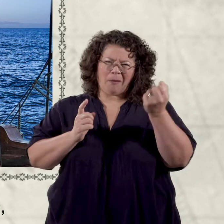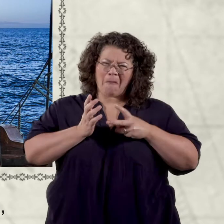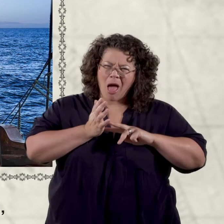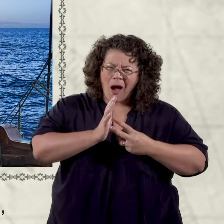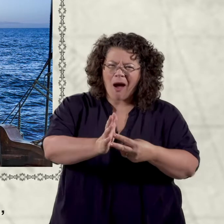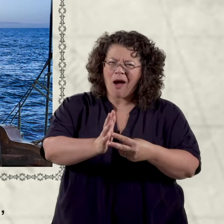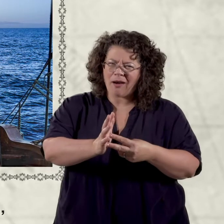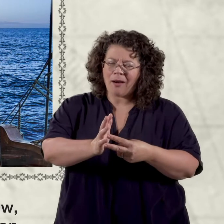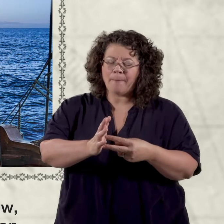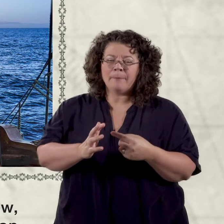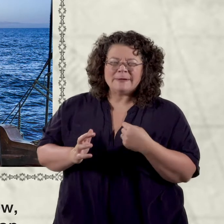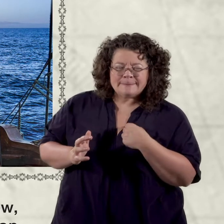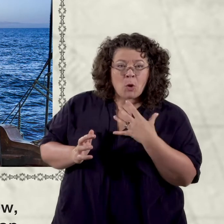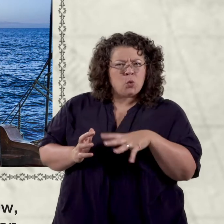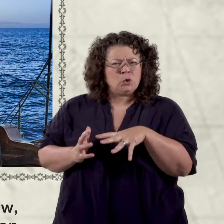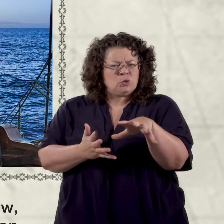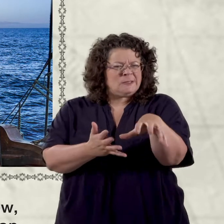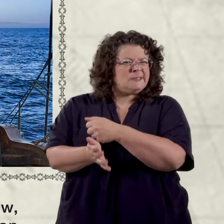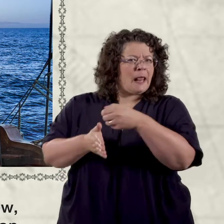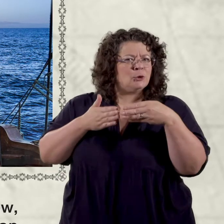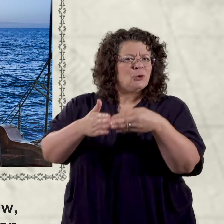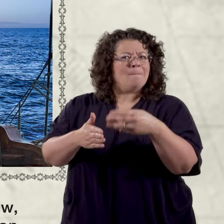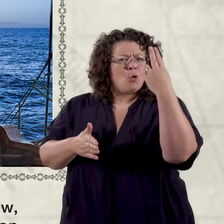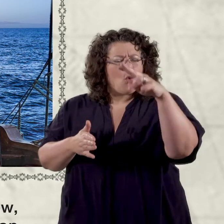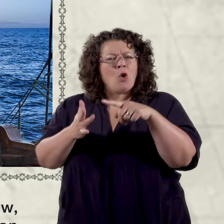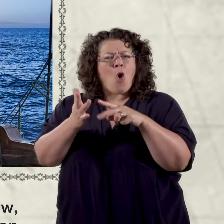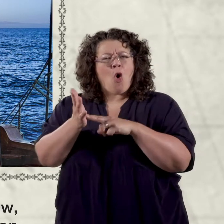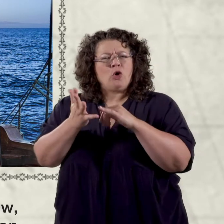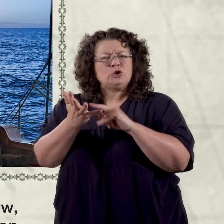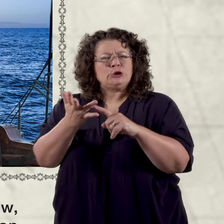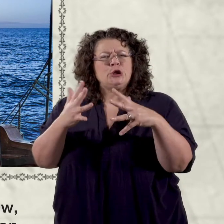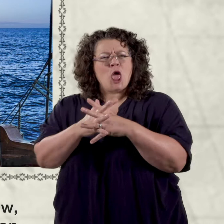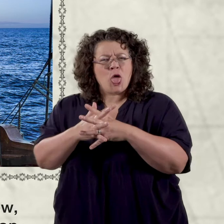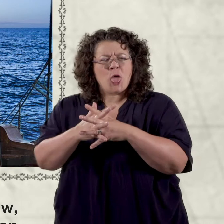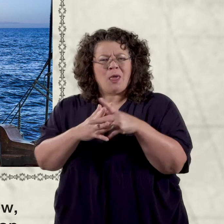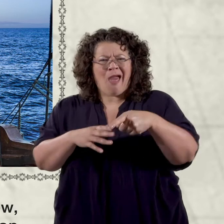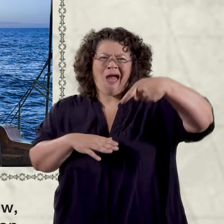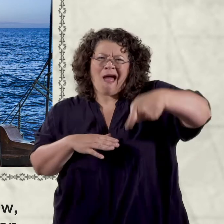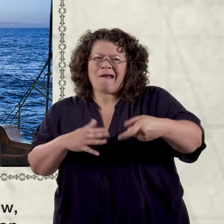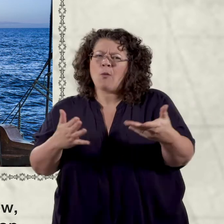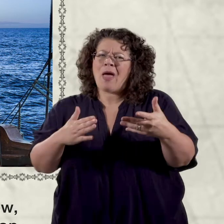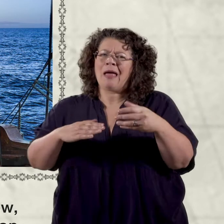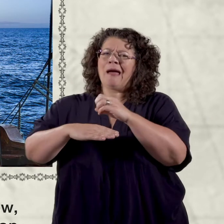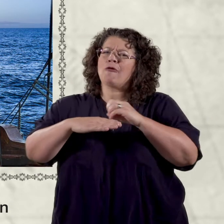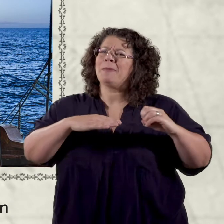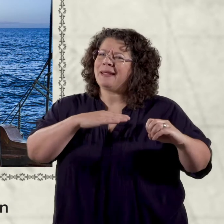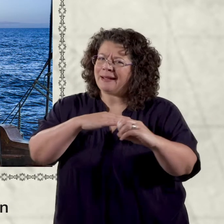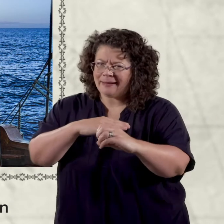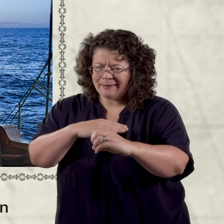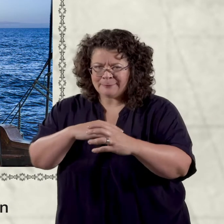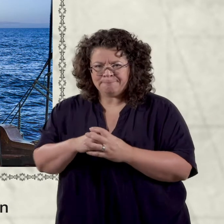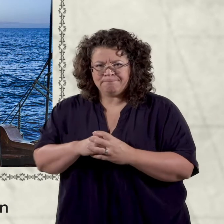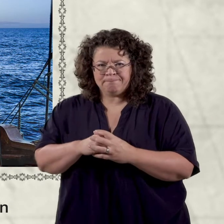plans. I wanted to steal a ship called the Onslow, which had been anchored in the Caribbean. The problem